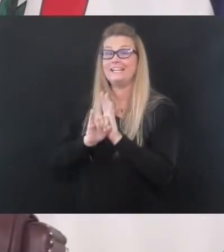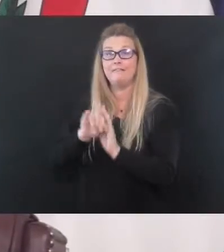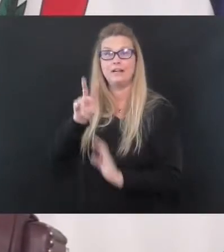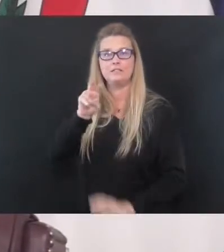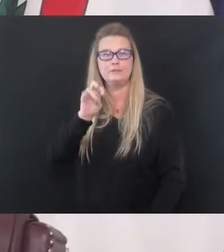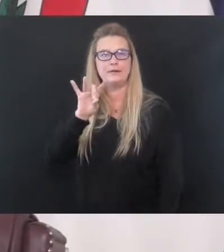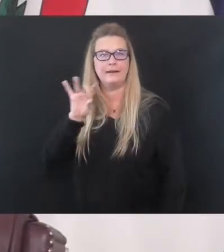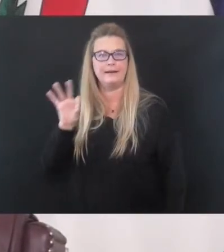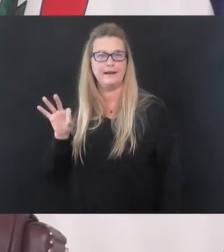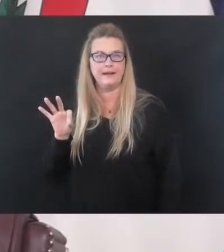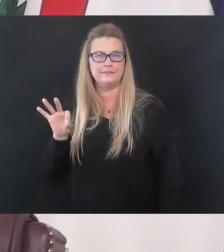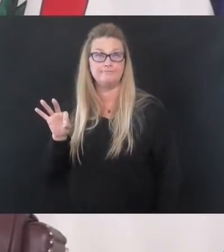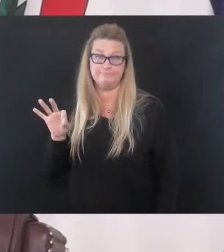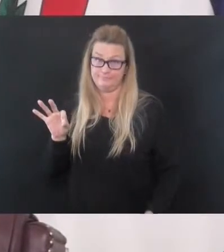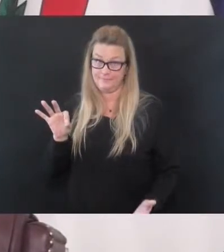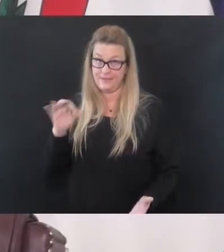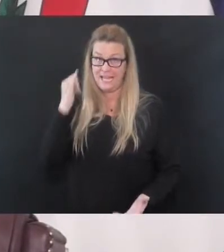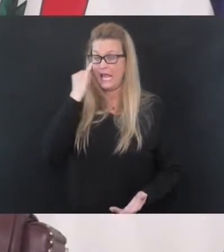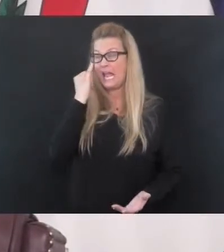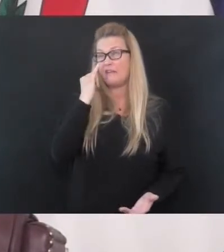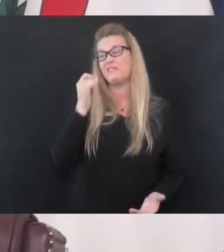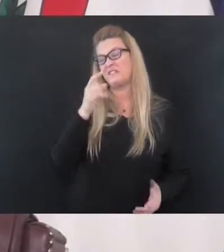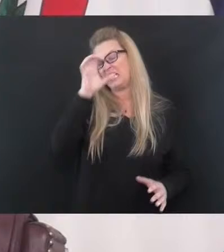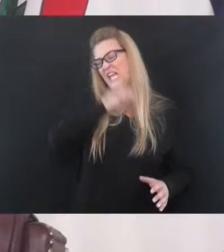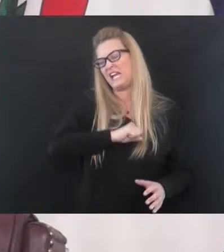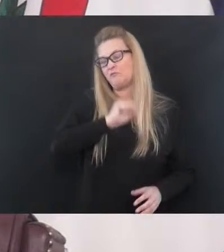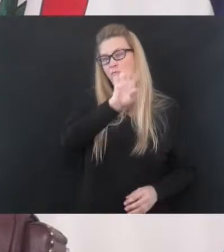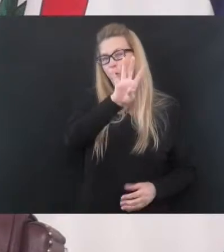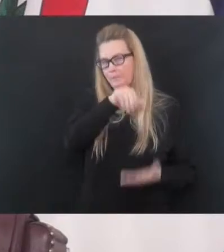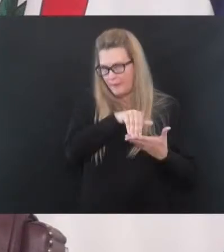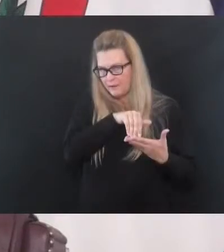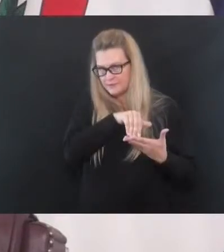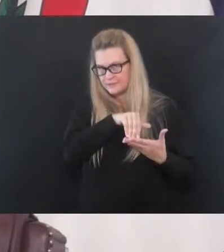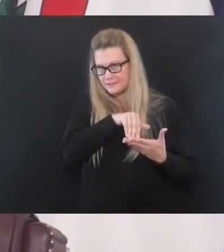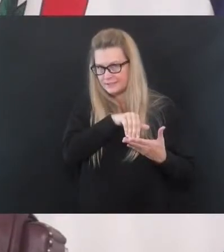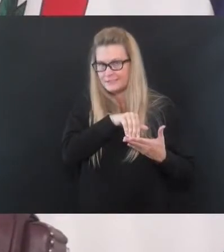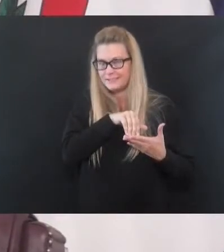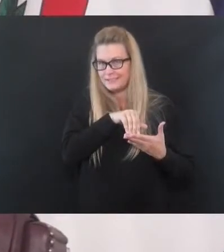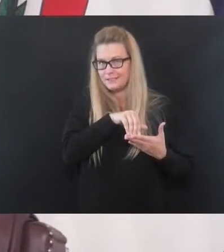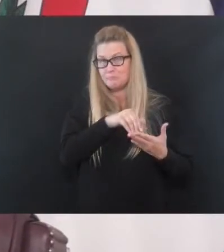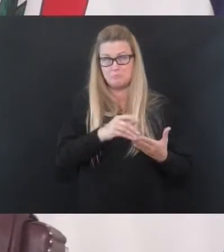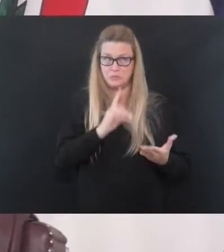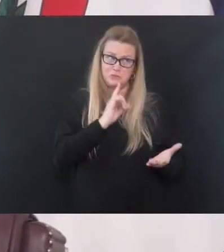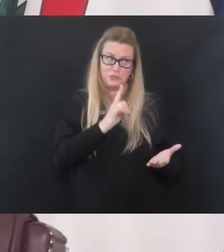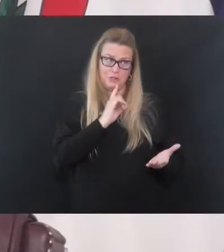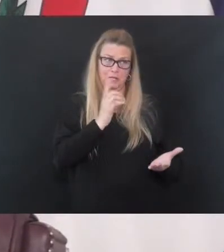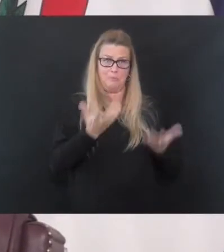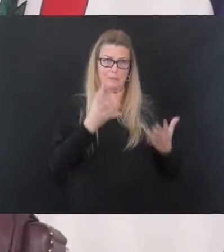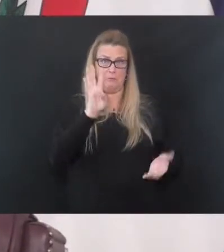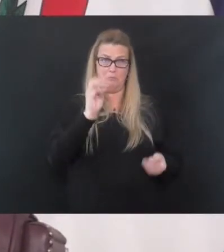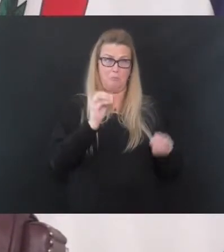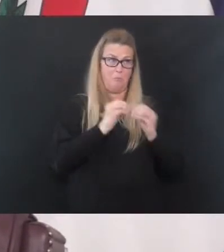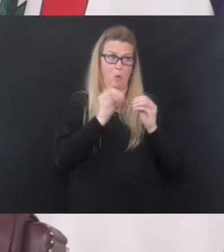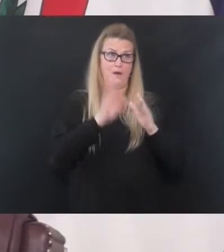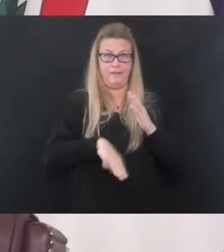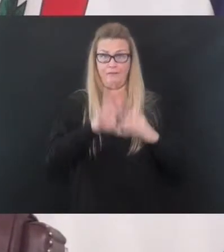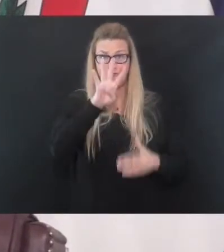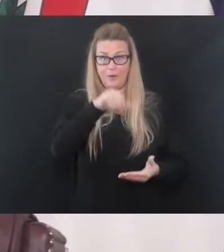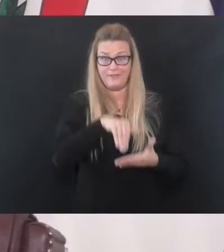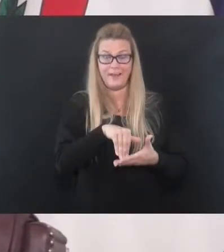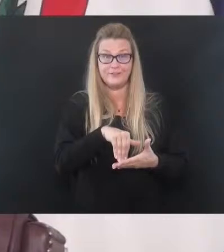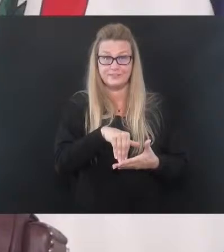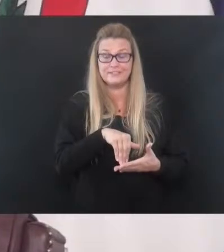positive. If we did 4,000, and surely we did 4,000, we may have done a